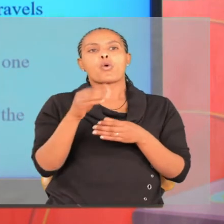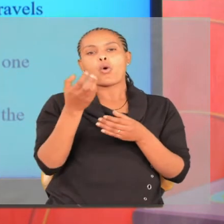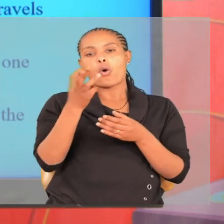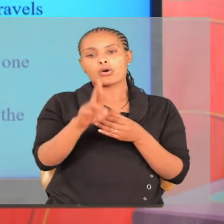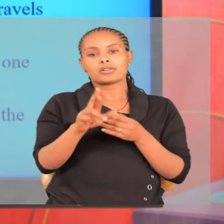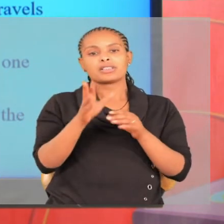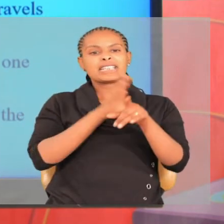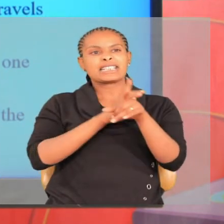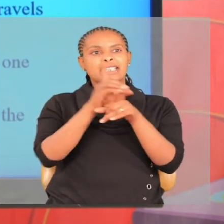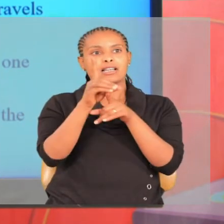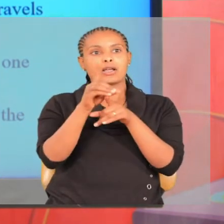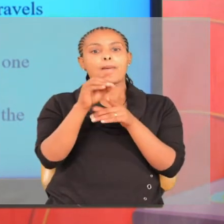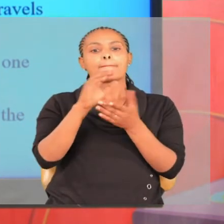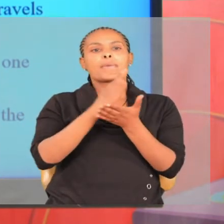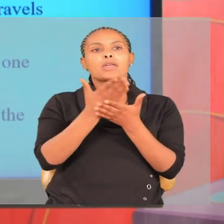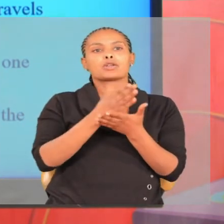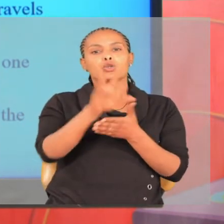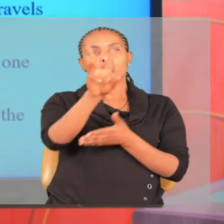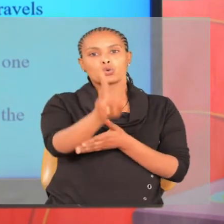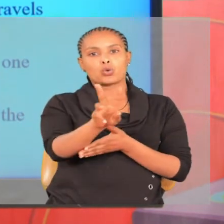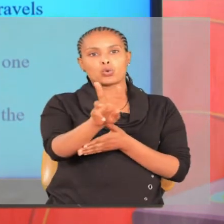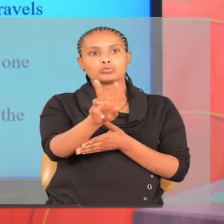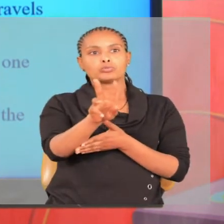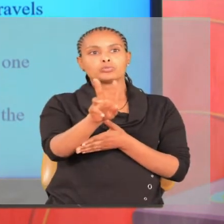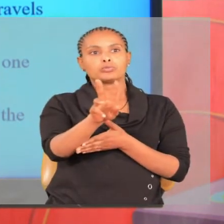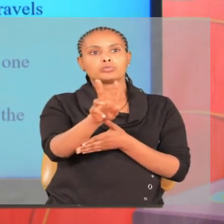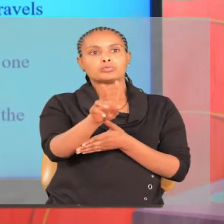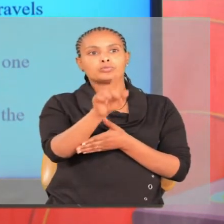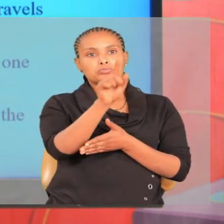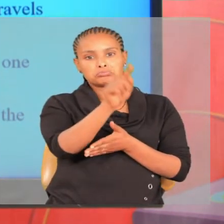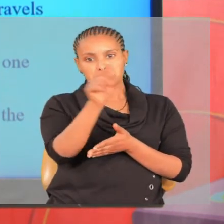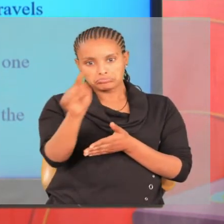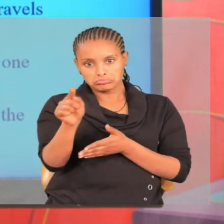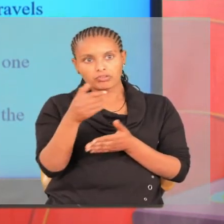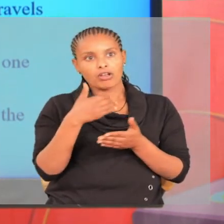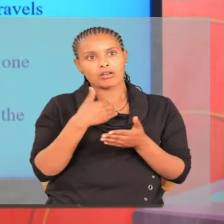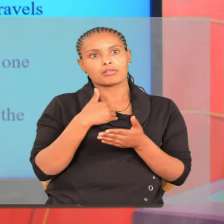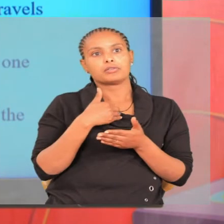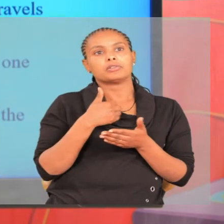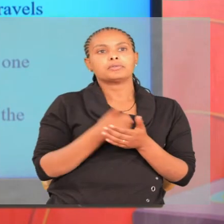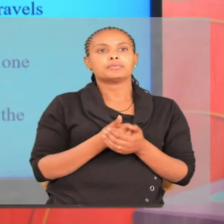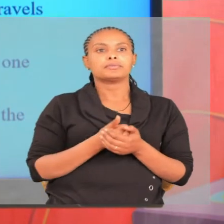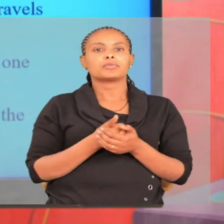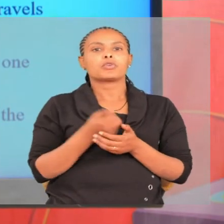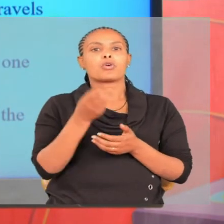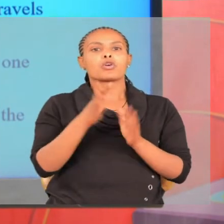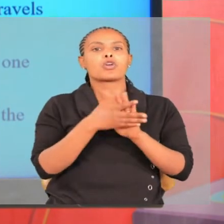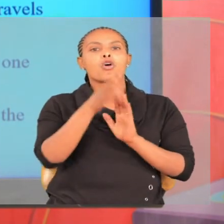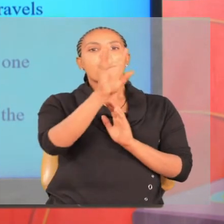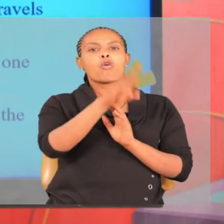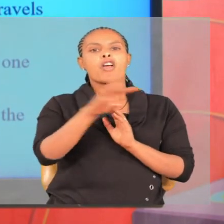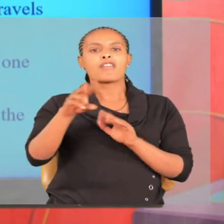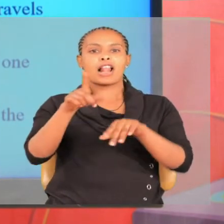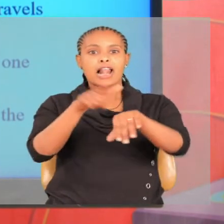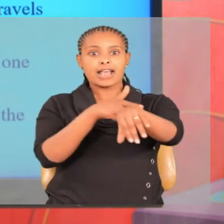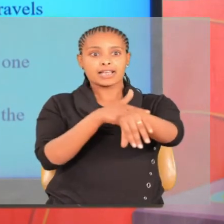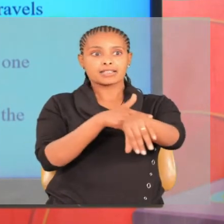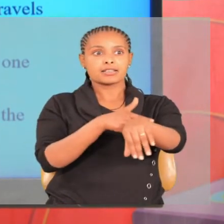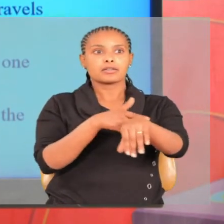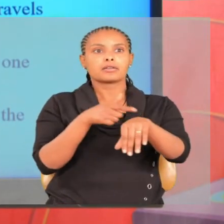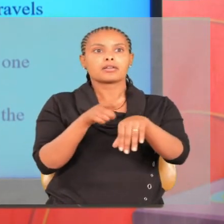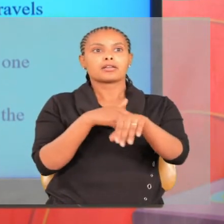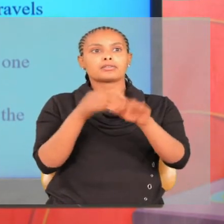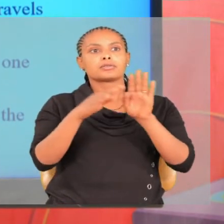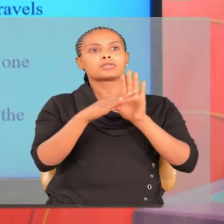or distance between two trough. Distance between two trough, or wavelengths, denoted